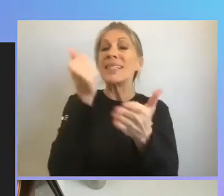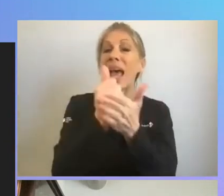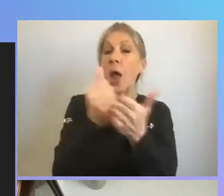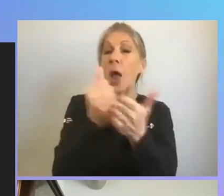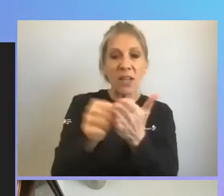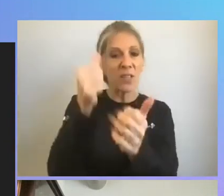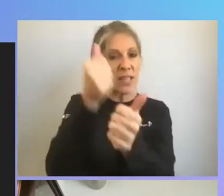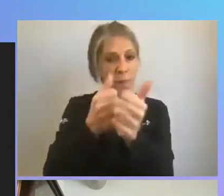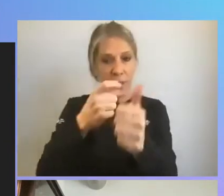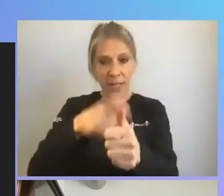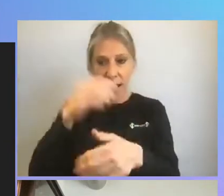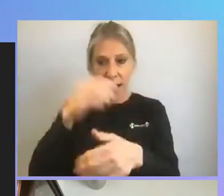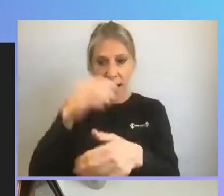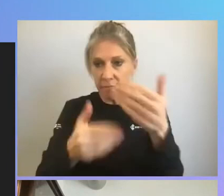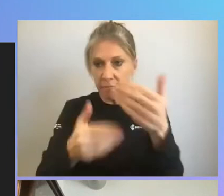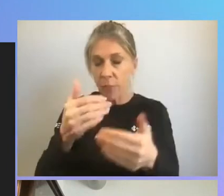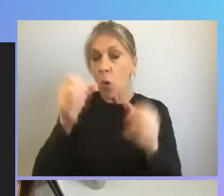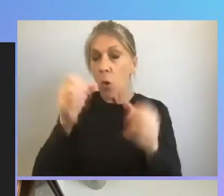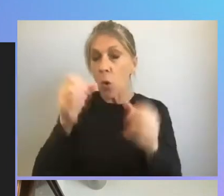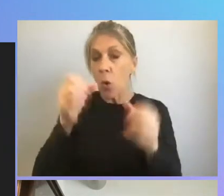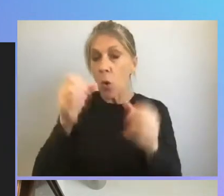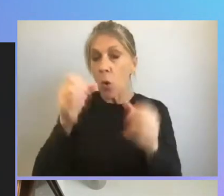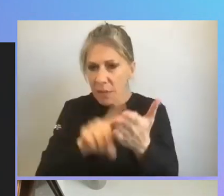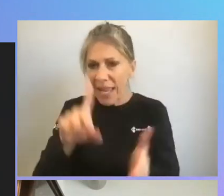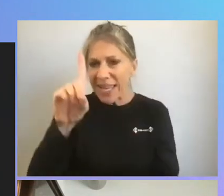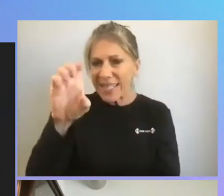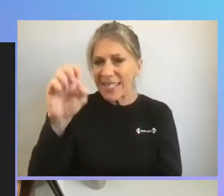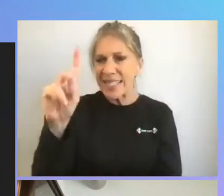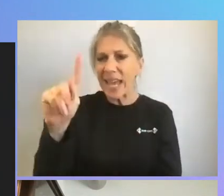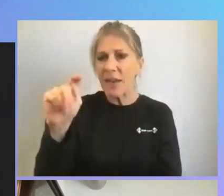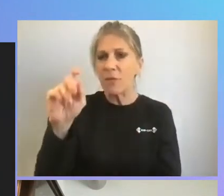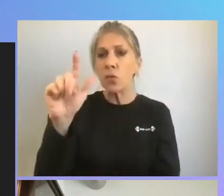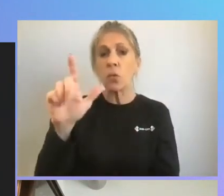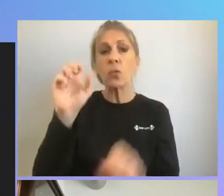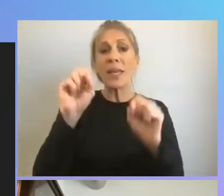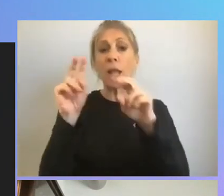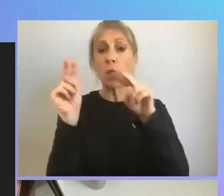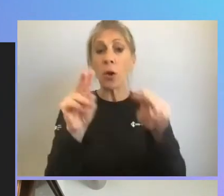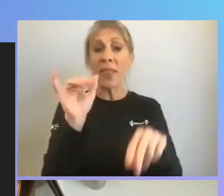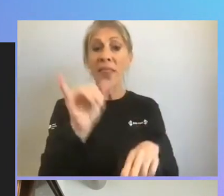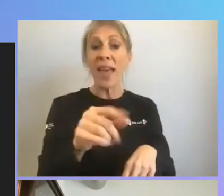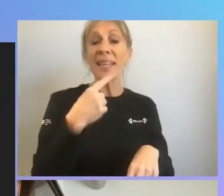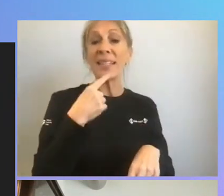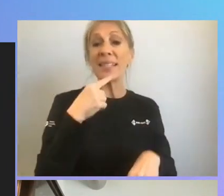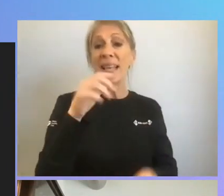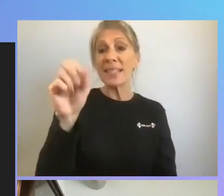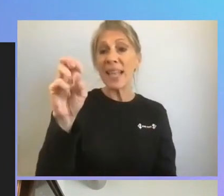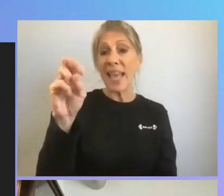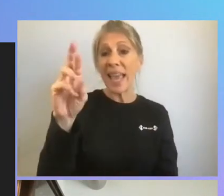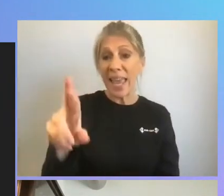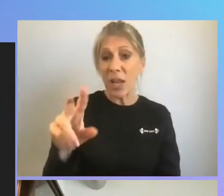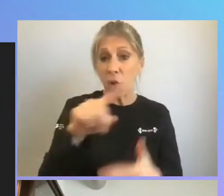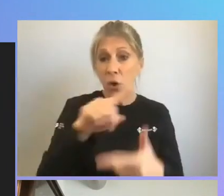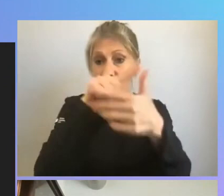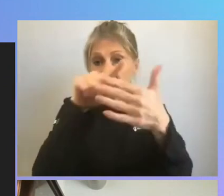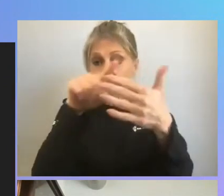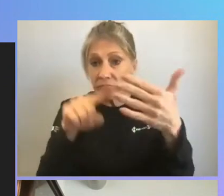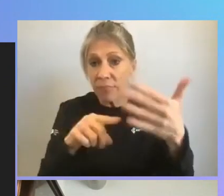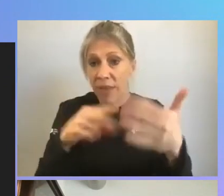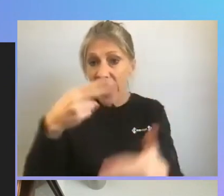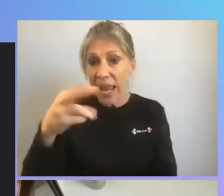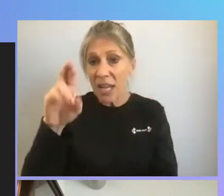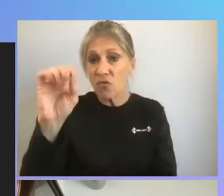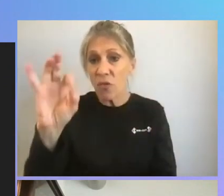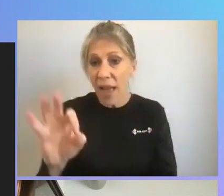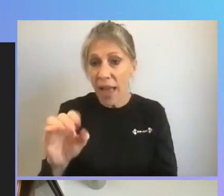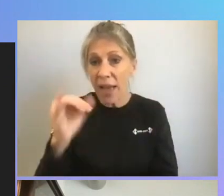way. And we can actually inspect in DevTools. We can look at this anchor. It says anchor href github/DQ labs. If I